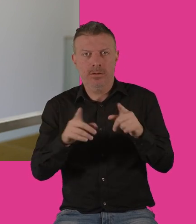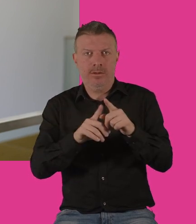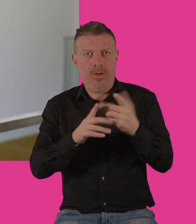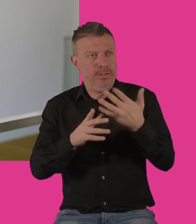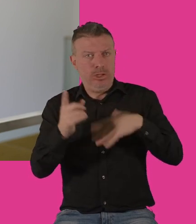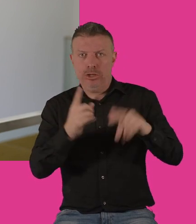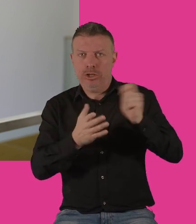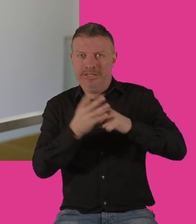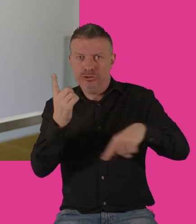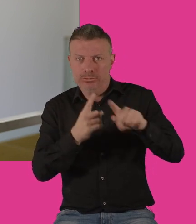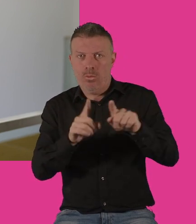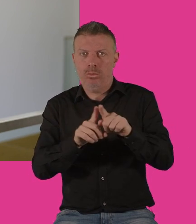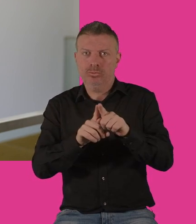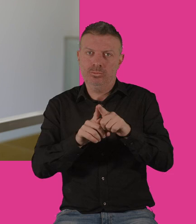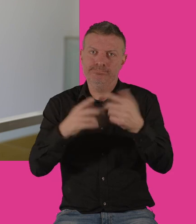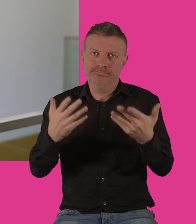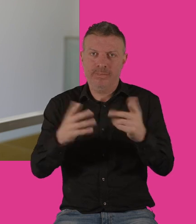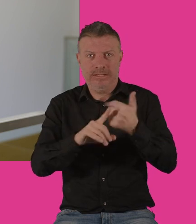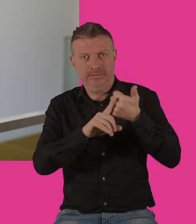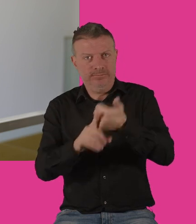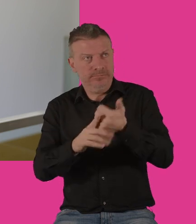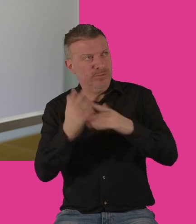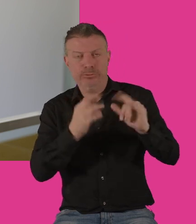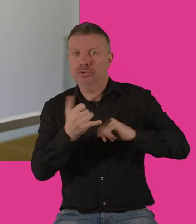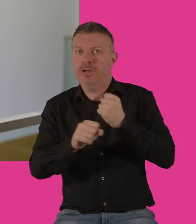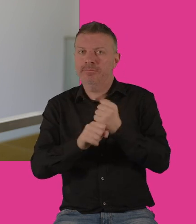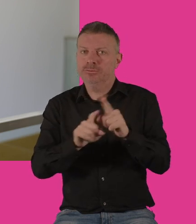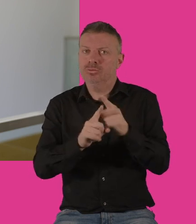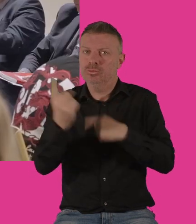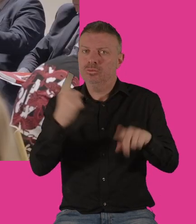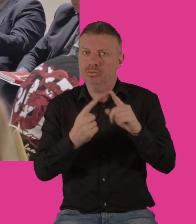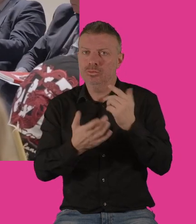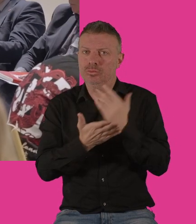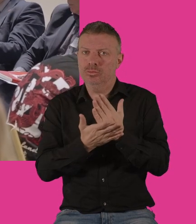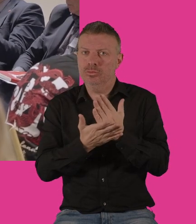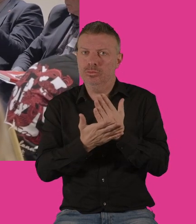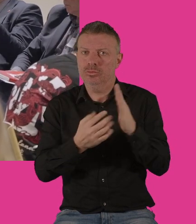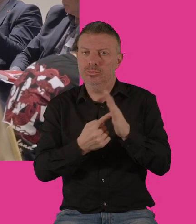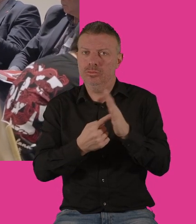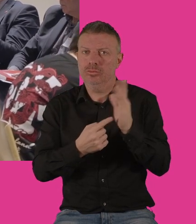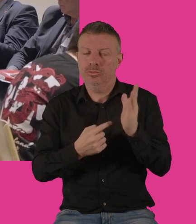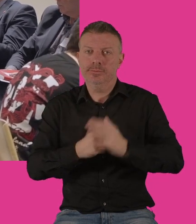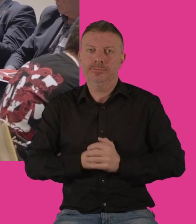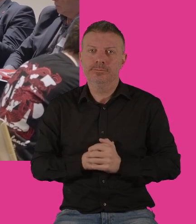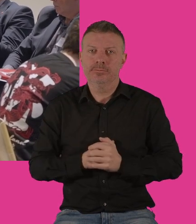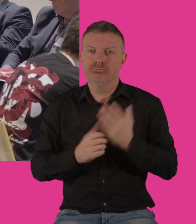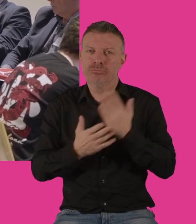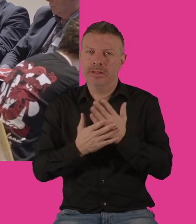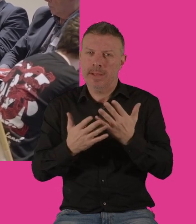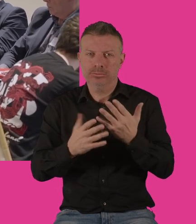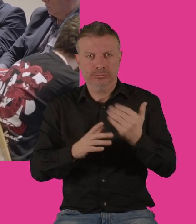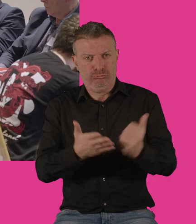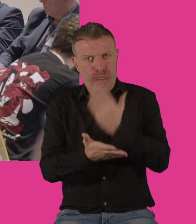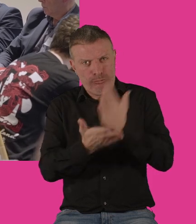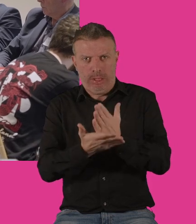our commissioners. It's about having investment from the Scottish Government. It's really about that